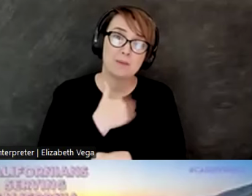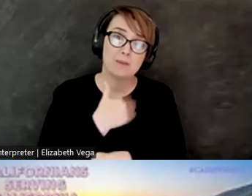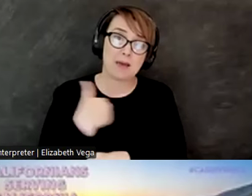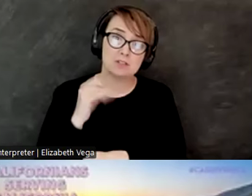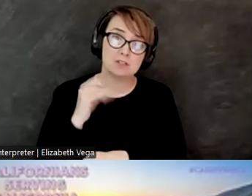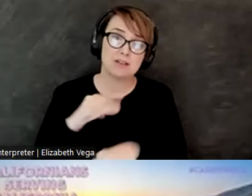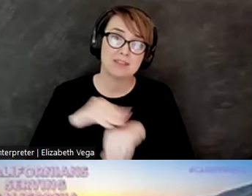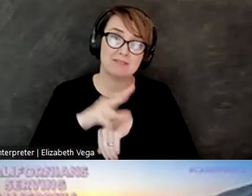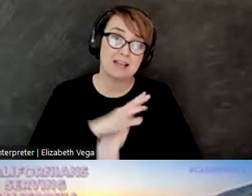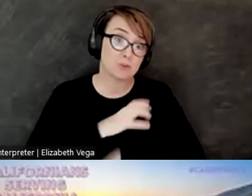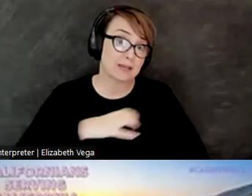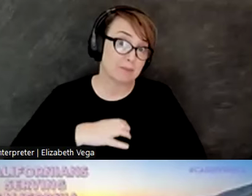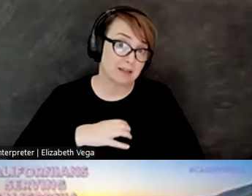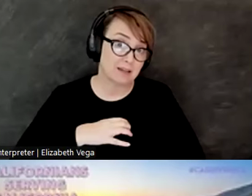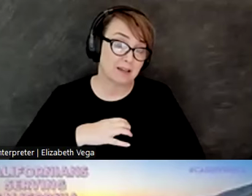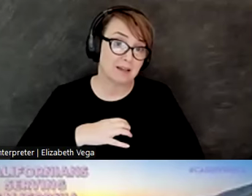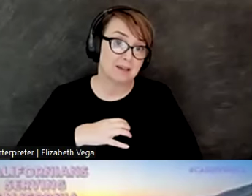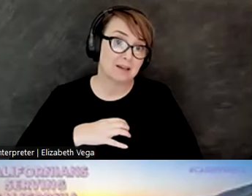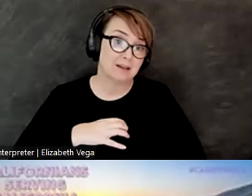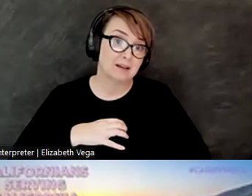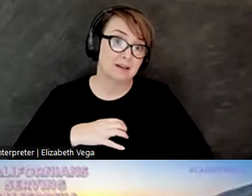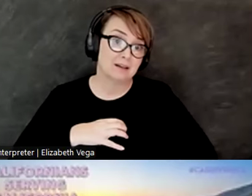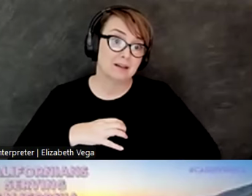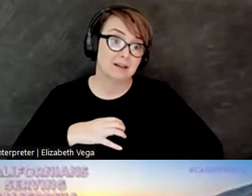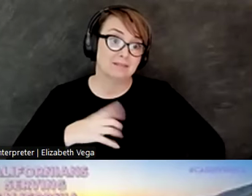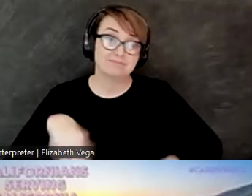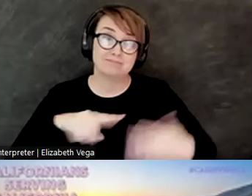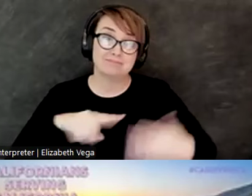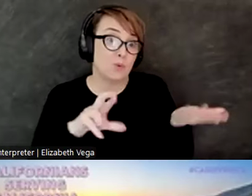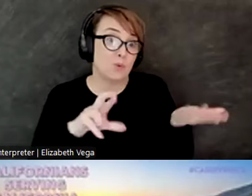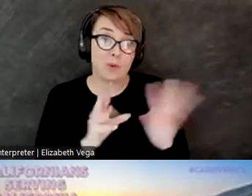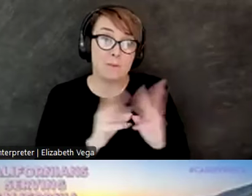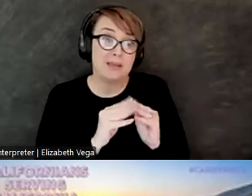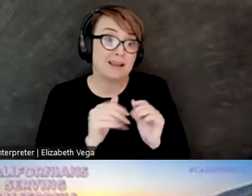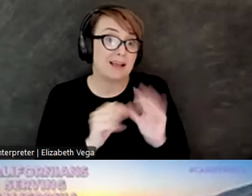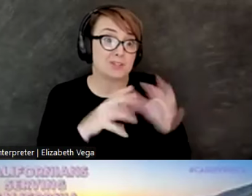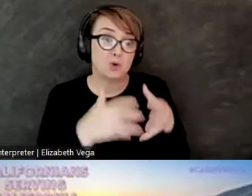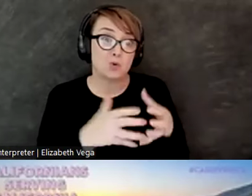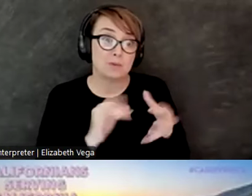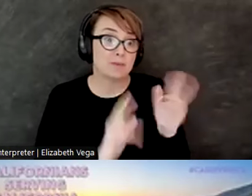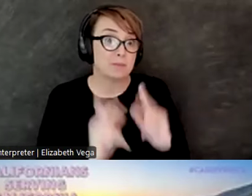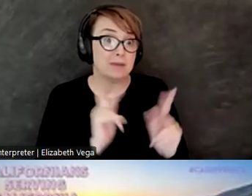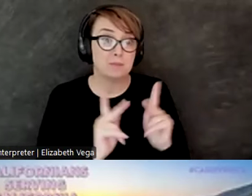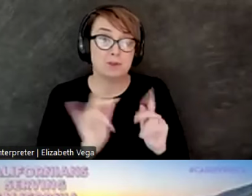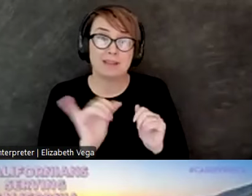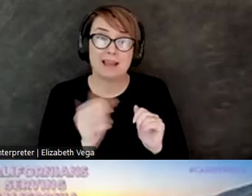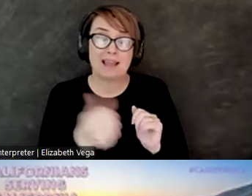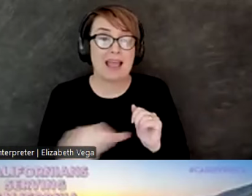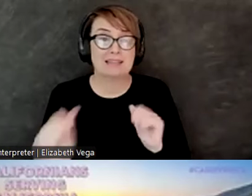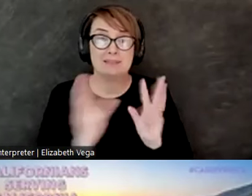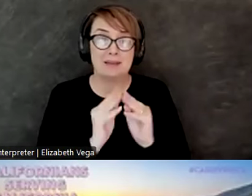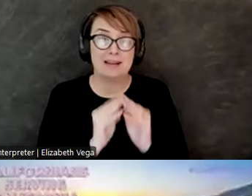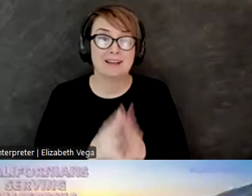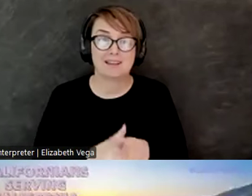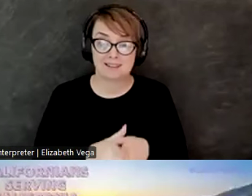know, you're meeting as a group of people, as you would sort of another, you know, just meeting of people. Is